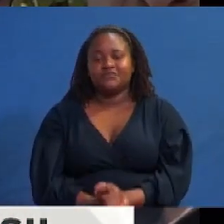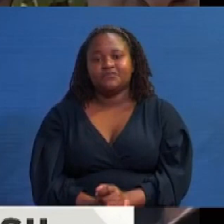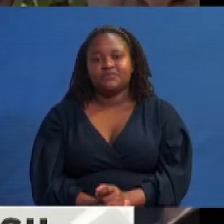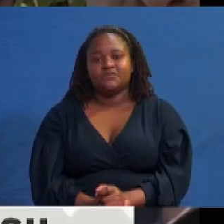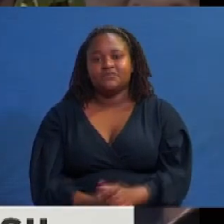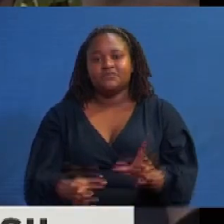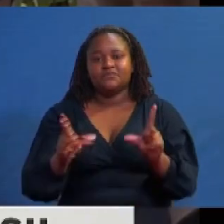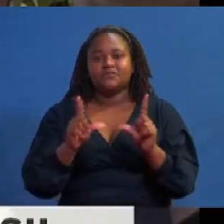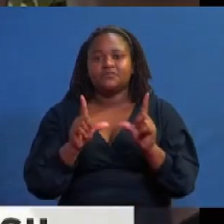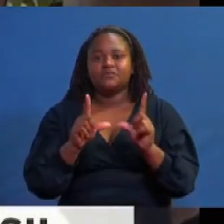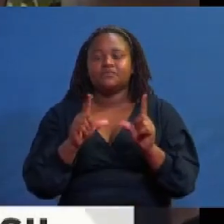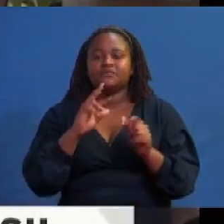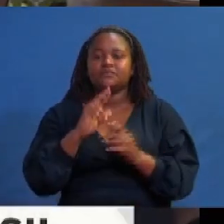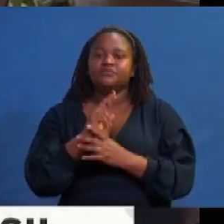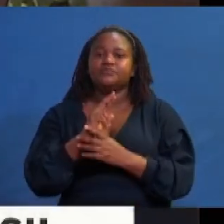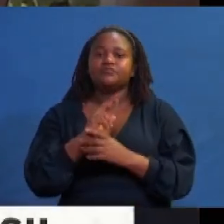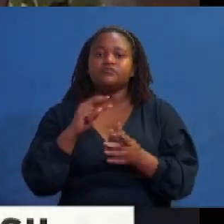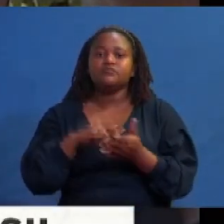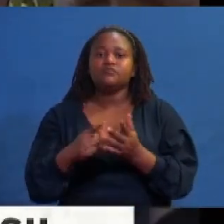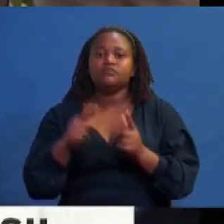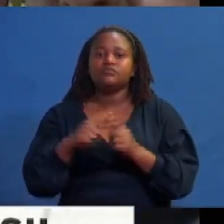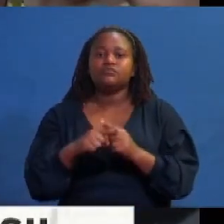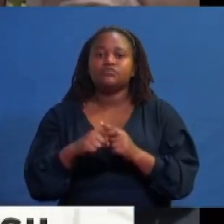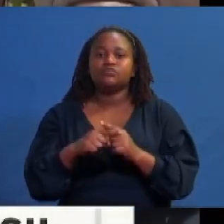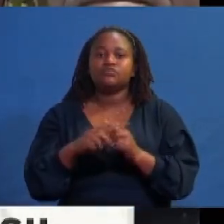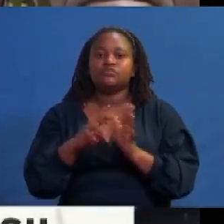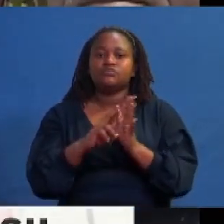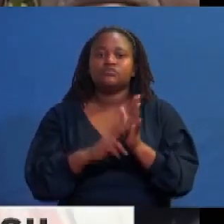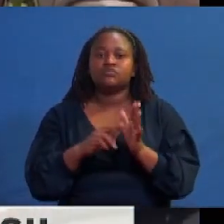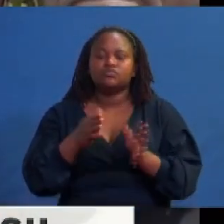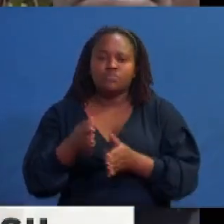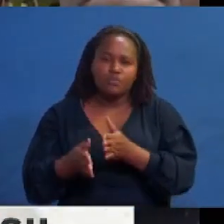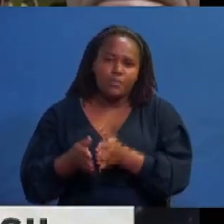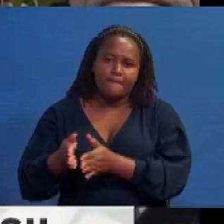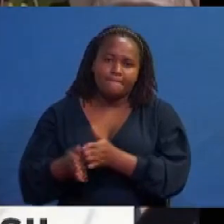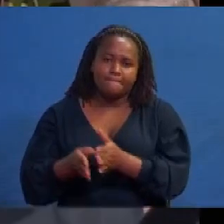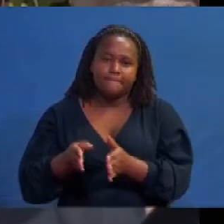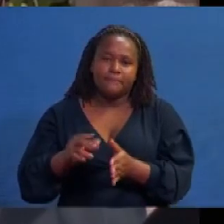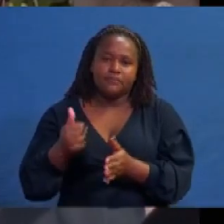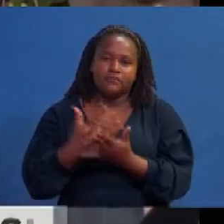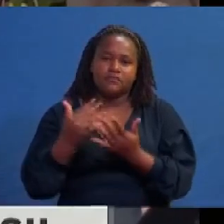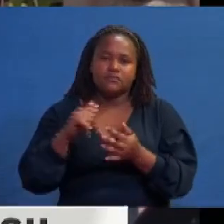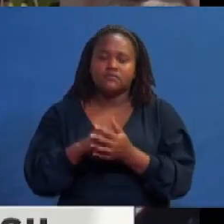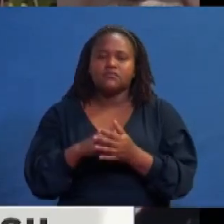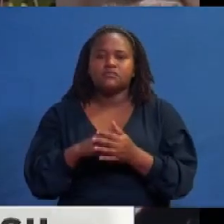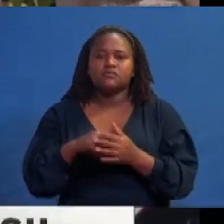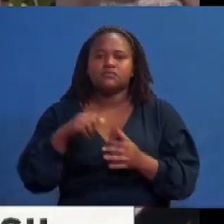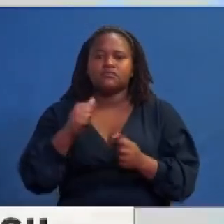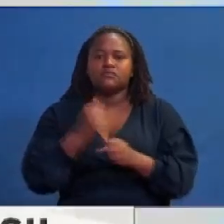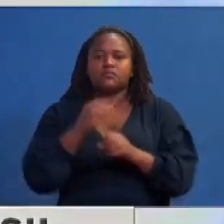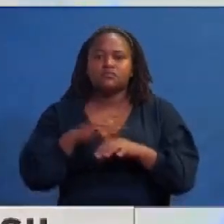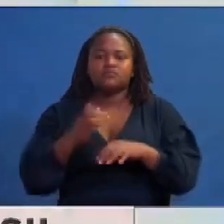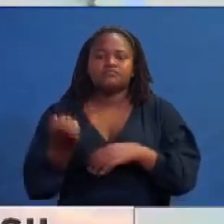These licenses are meant to regulate operations and anything that is touching on